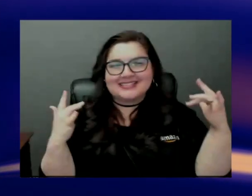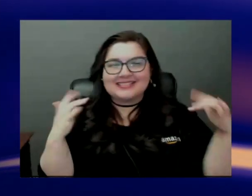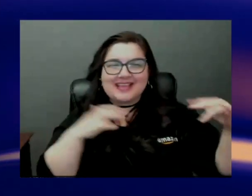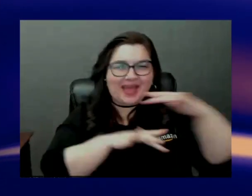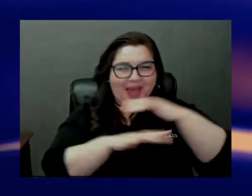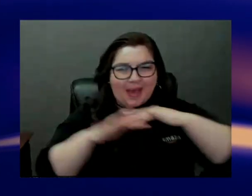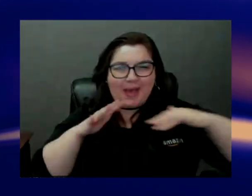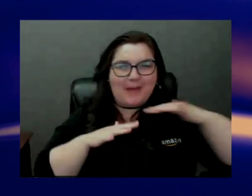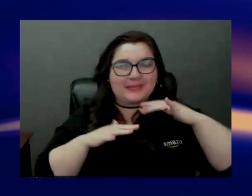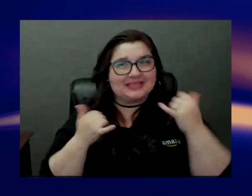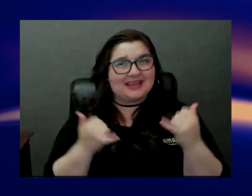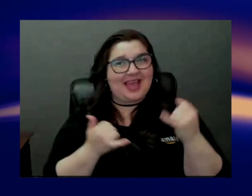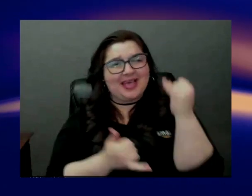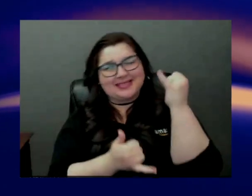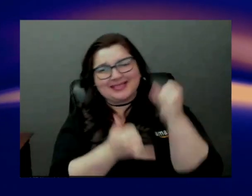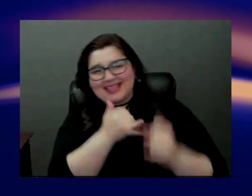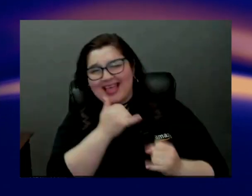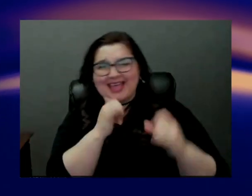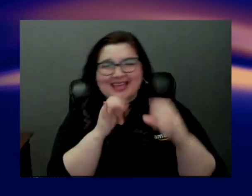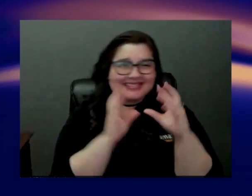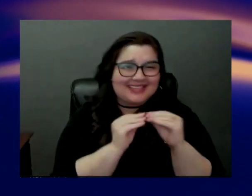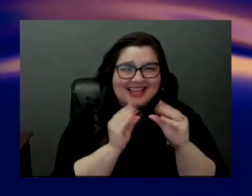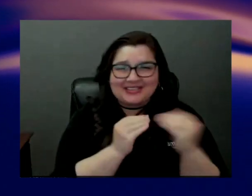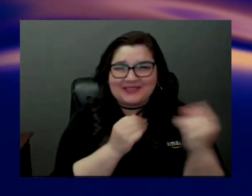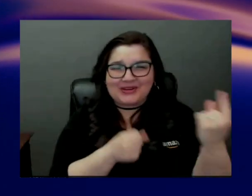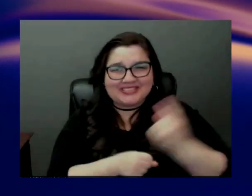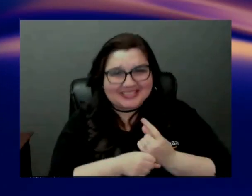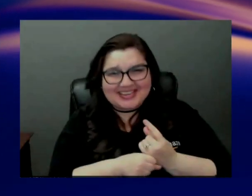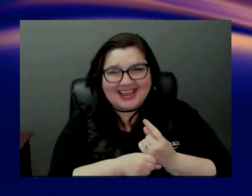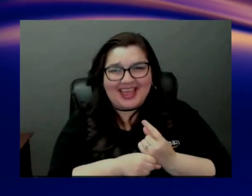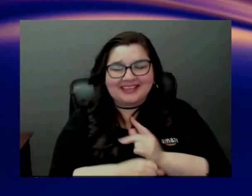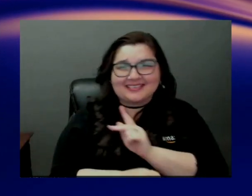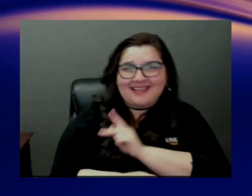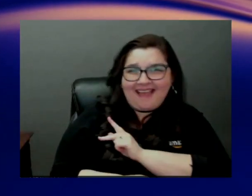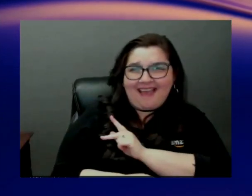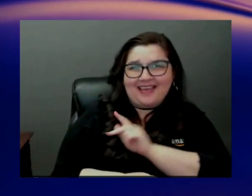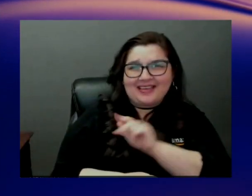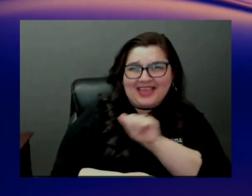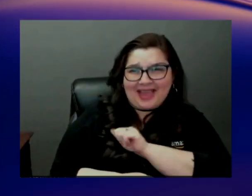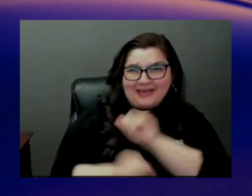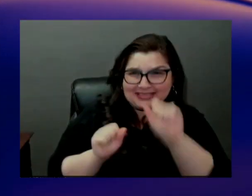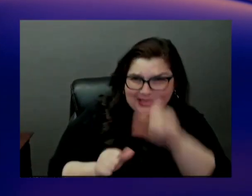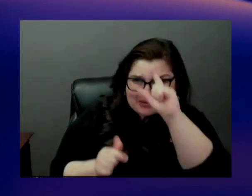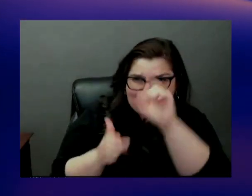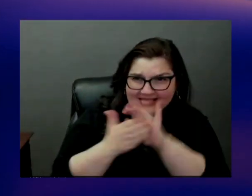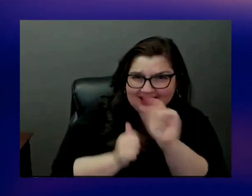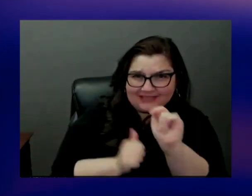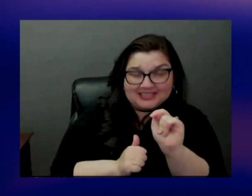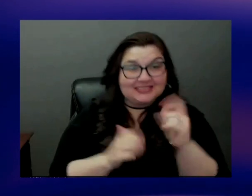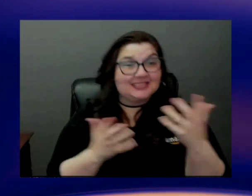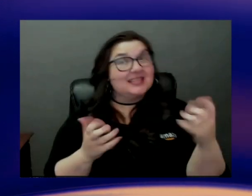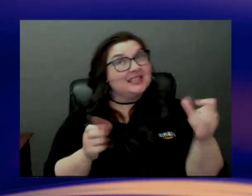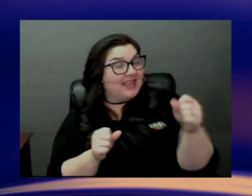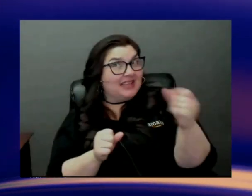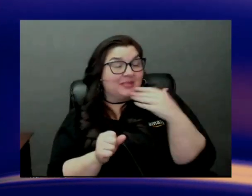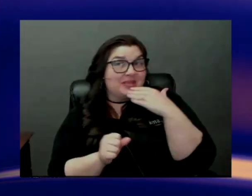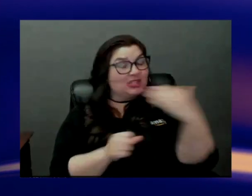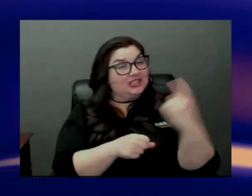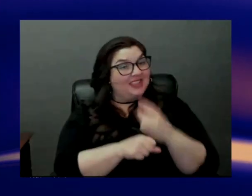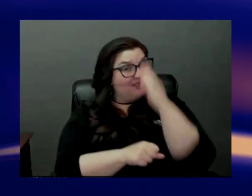our last session of the day. Kyle and Aaron, can you believe it? Yeah, Can't believe it. It's the last session. it's been a good day though. Yeah,